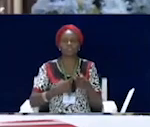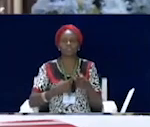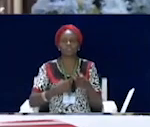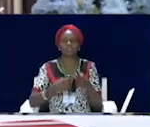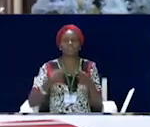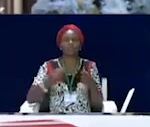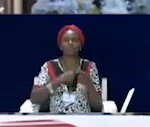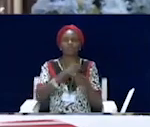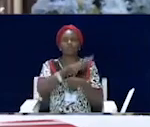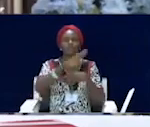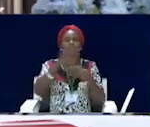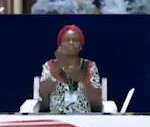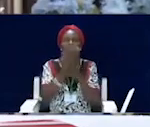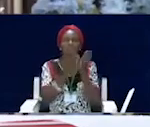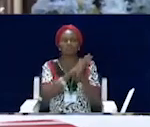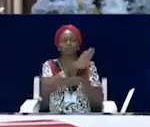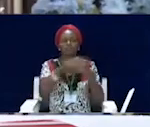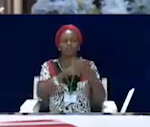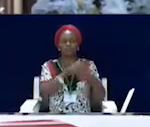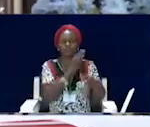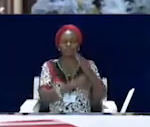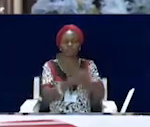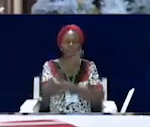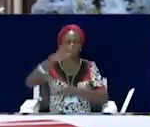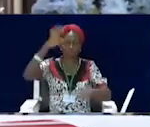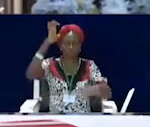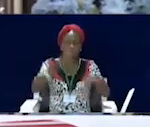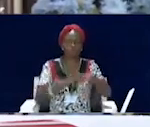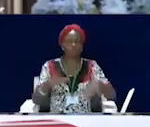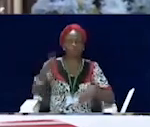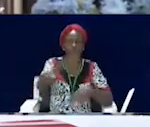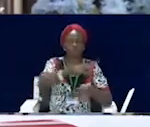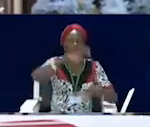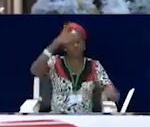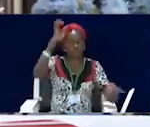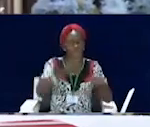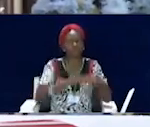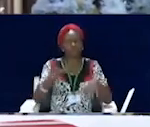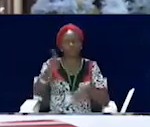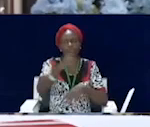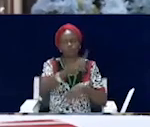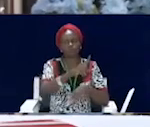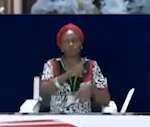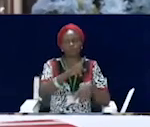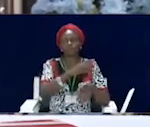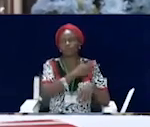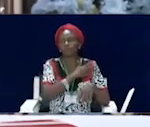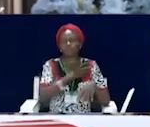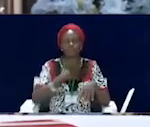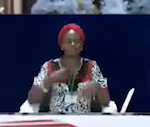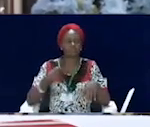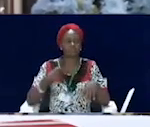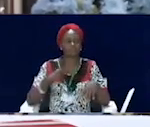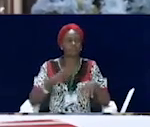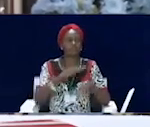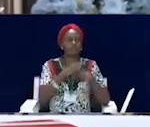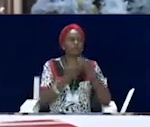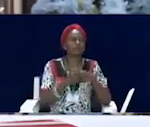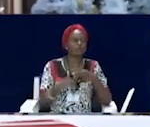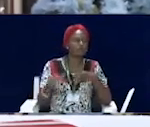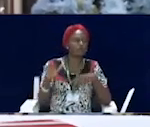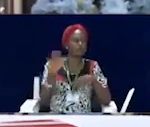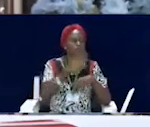hand of the Almighty God will reach out to you, touch you, and all your